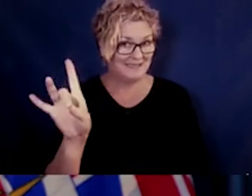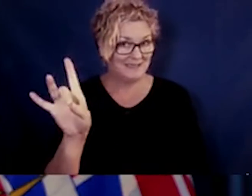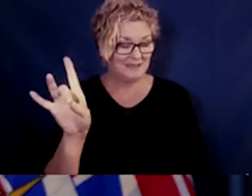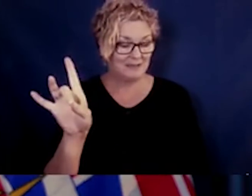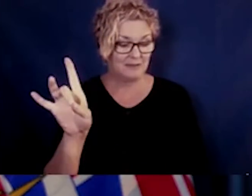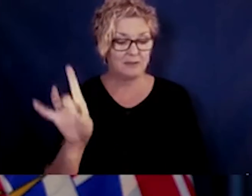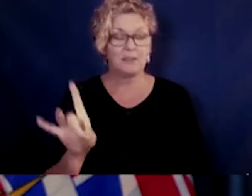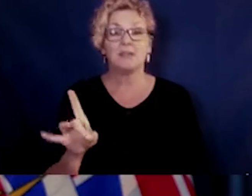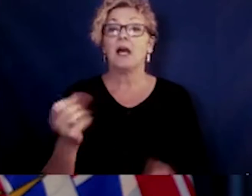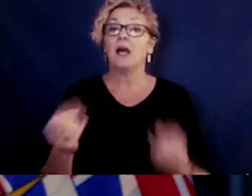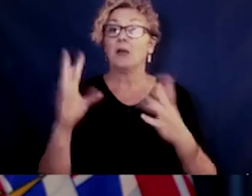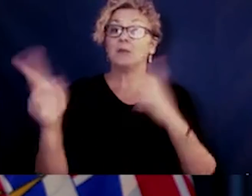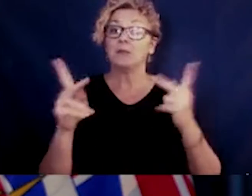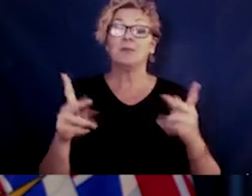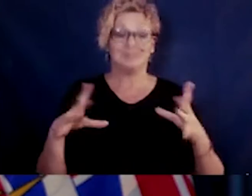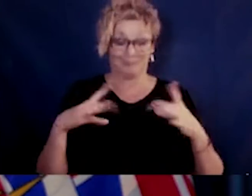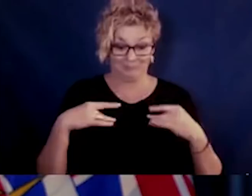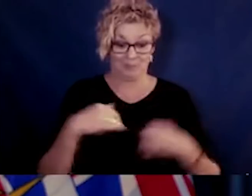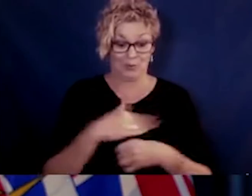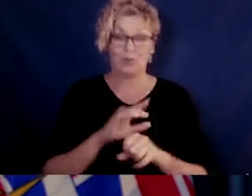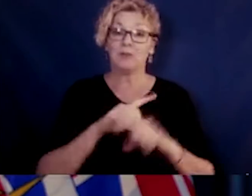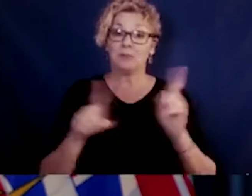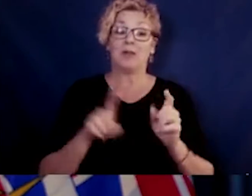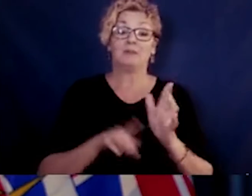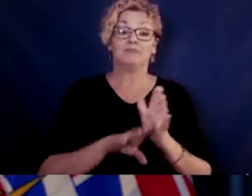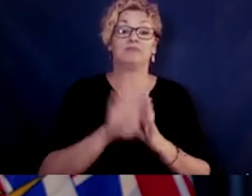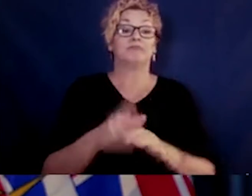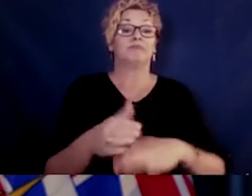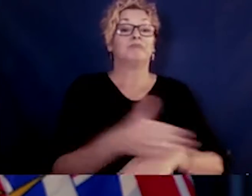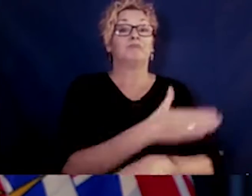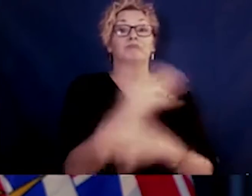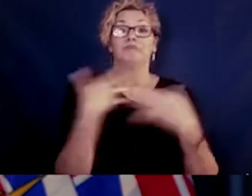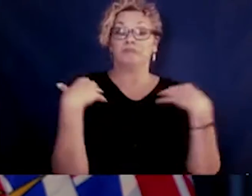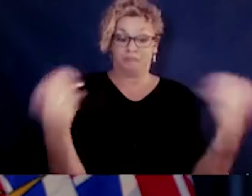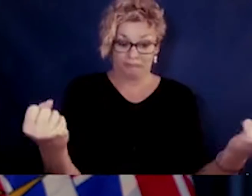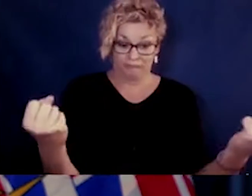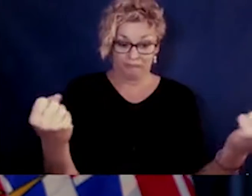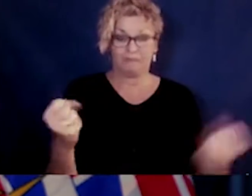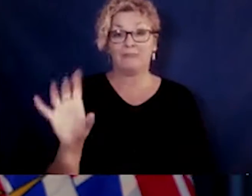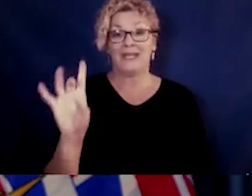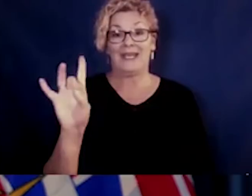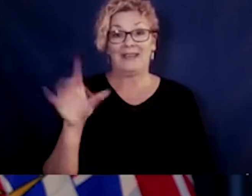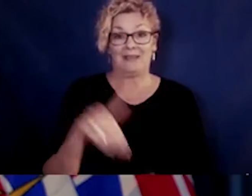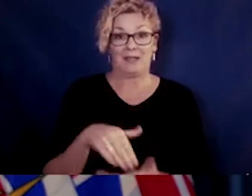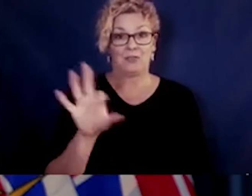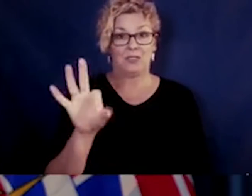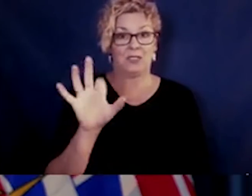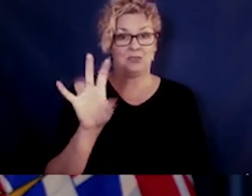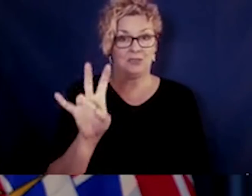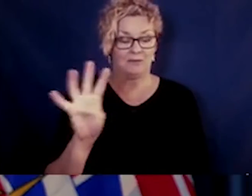to 919 people who have been affected in long-term care, 533 residents, and 386